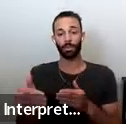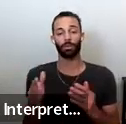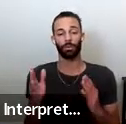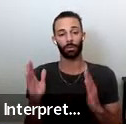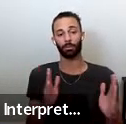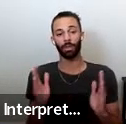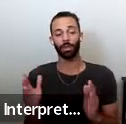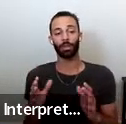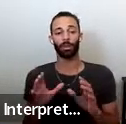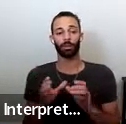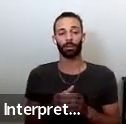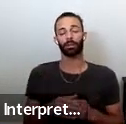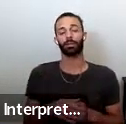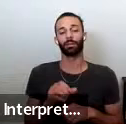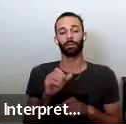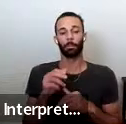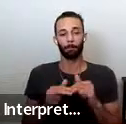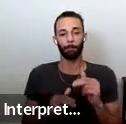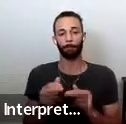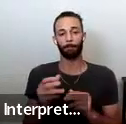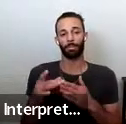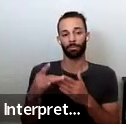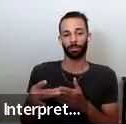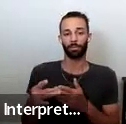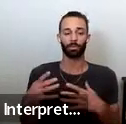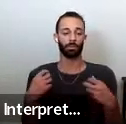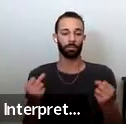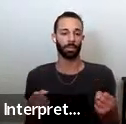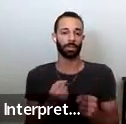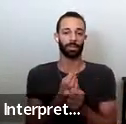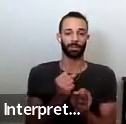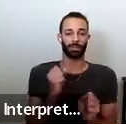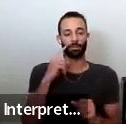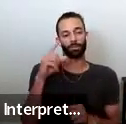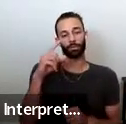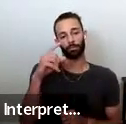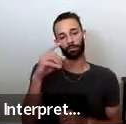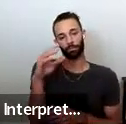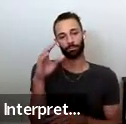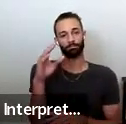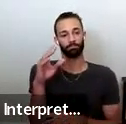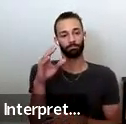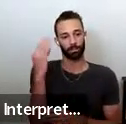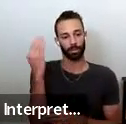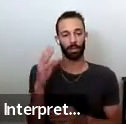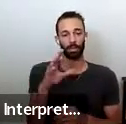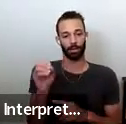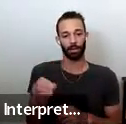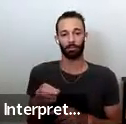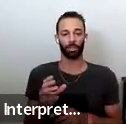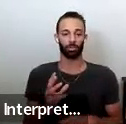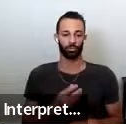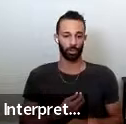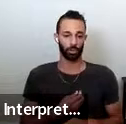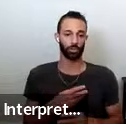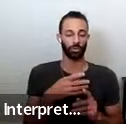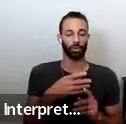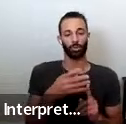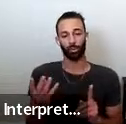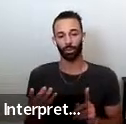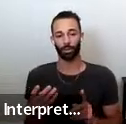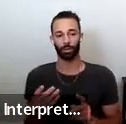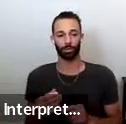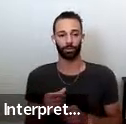to build the leadership, healing, and safety of Black, African, transgender, queer, non-binary, two-spirit,